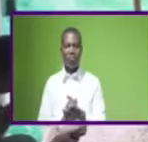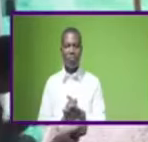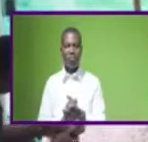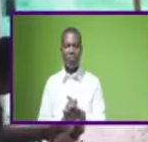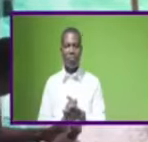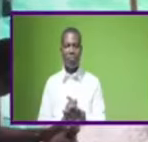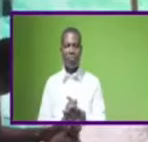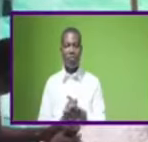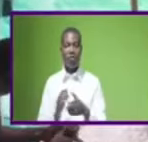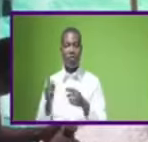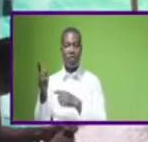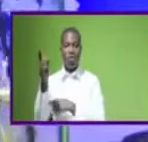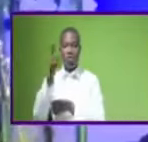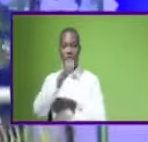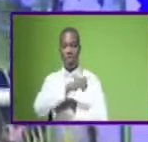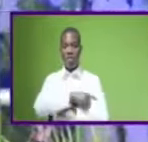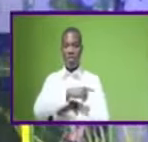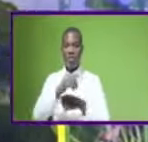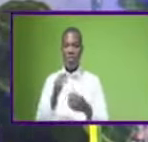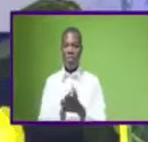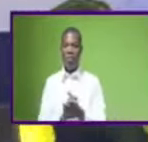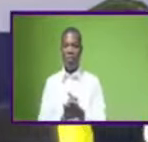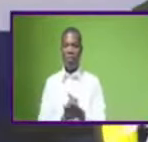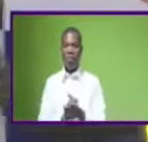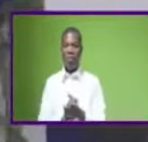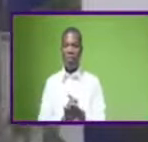shaken the man, so shall you perceive.